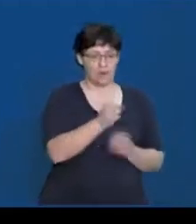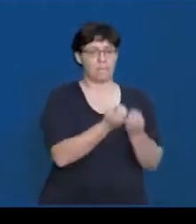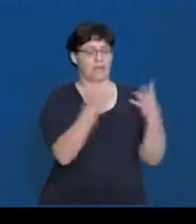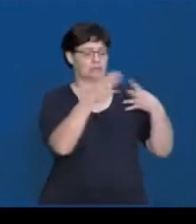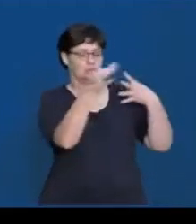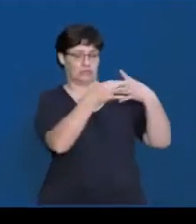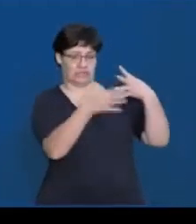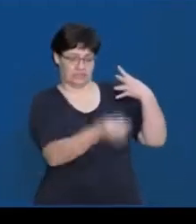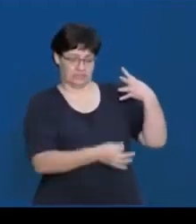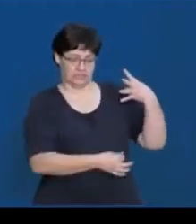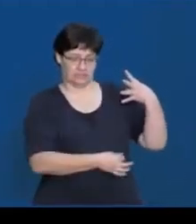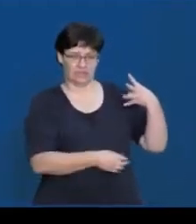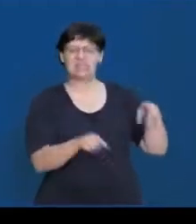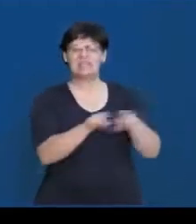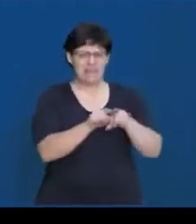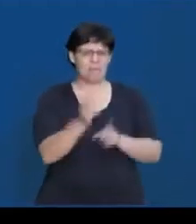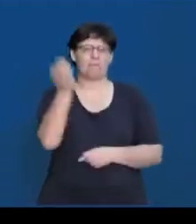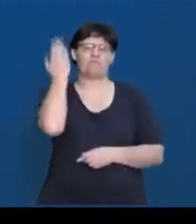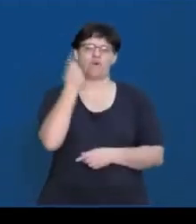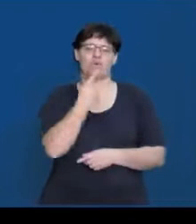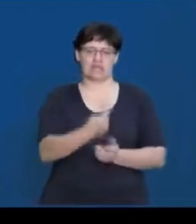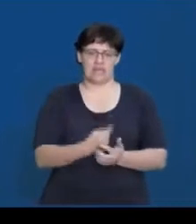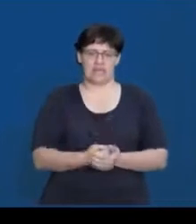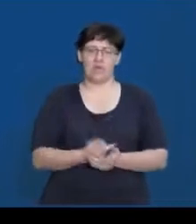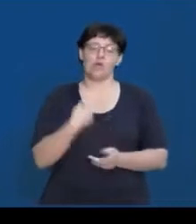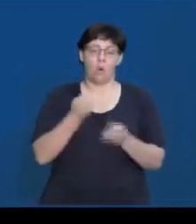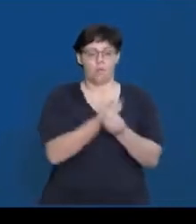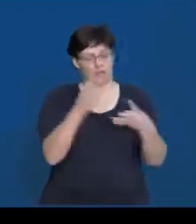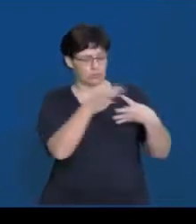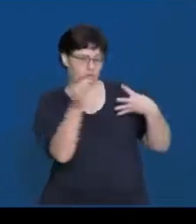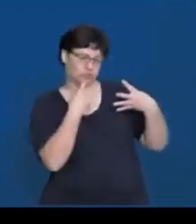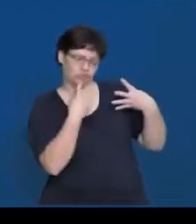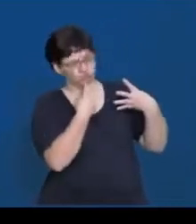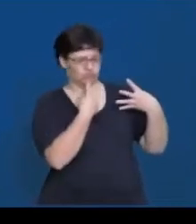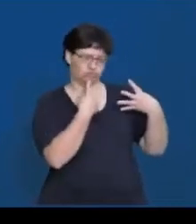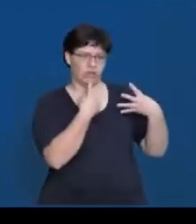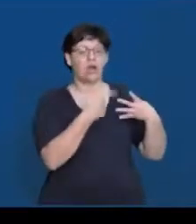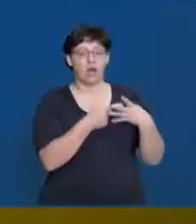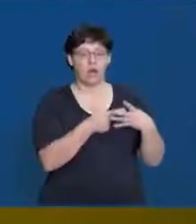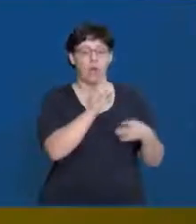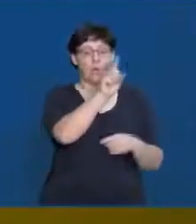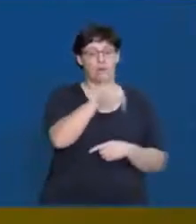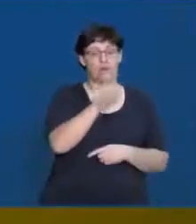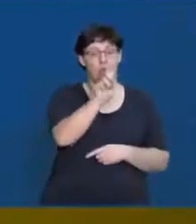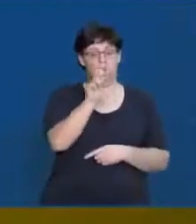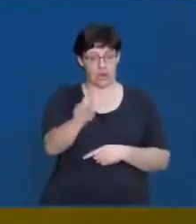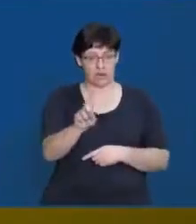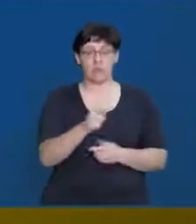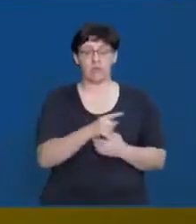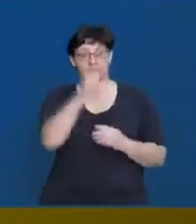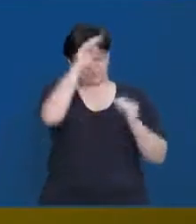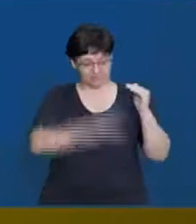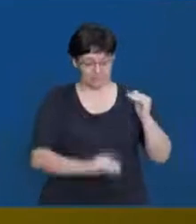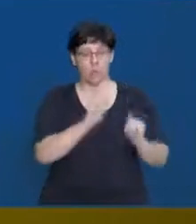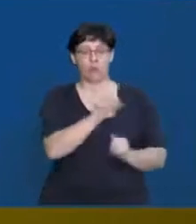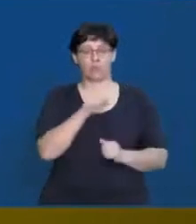our multiple choice questions. Like I've already said in paper 1, your multiple choice questions, it's question 1.11 right through